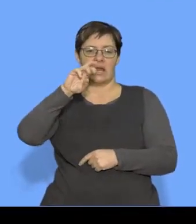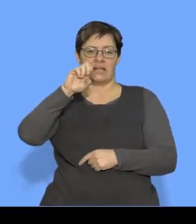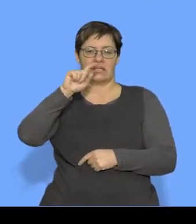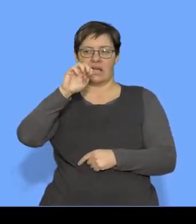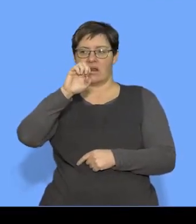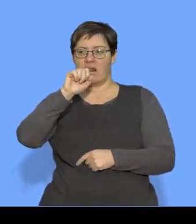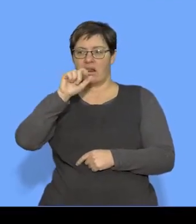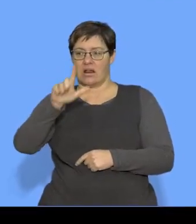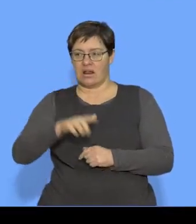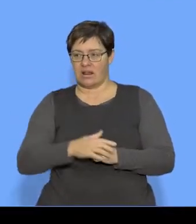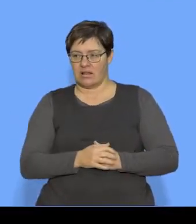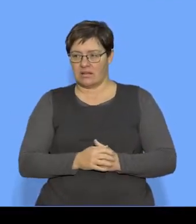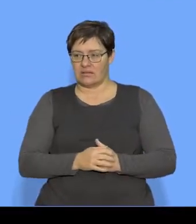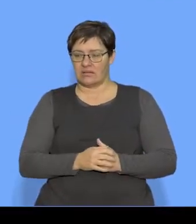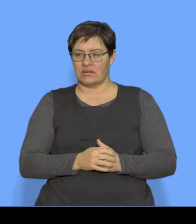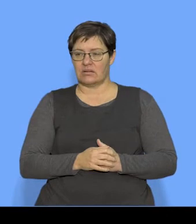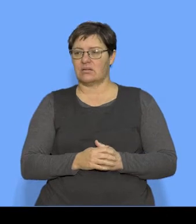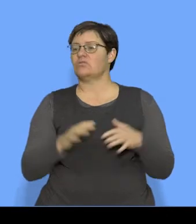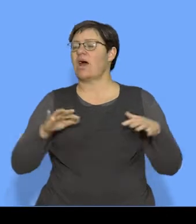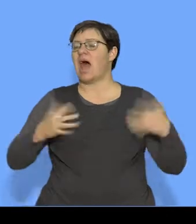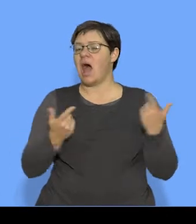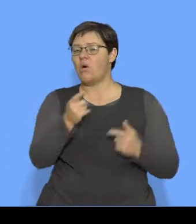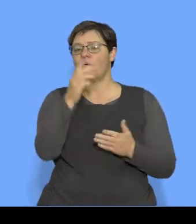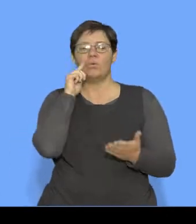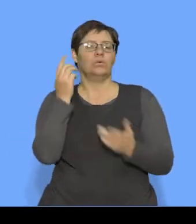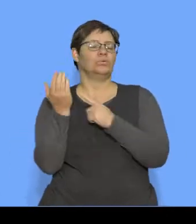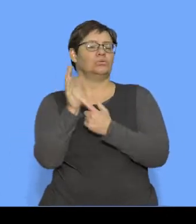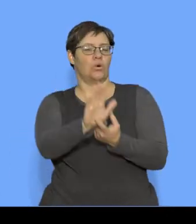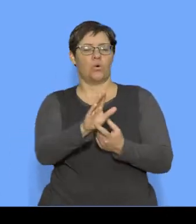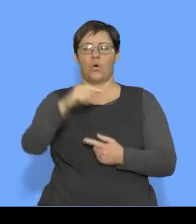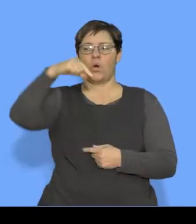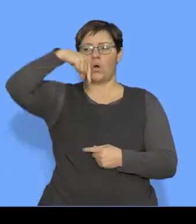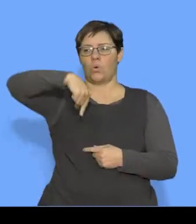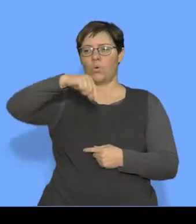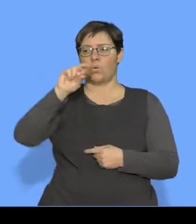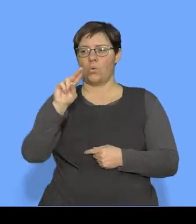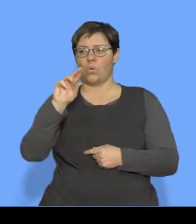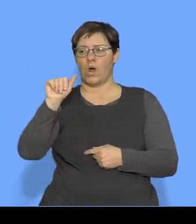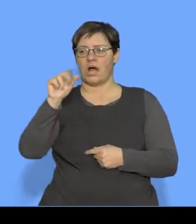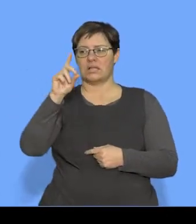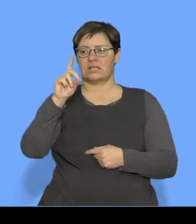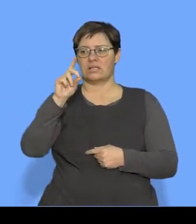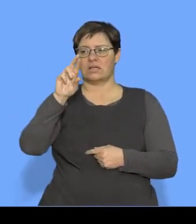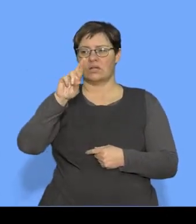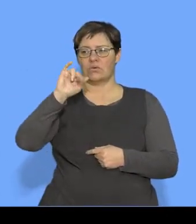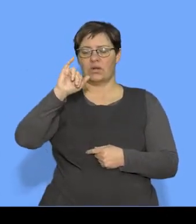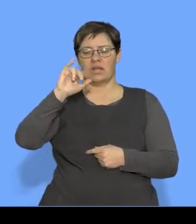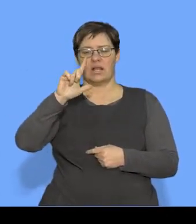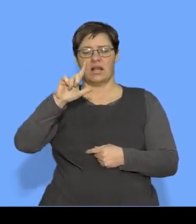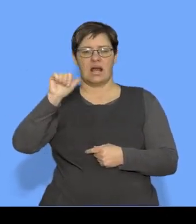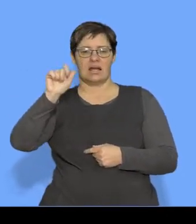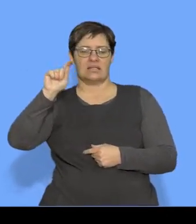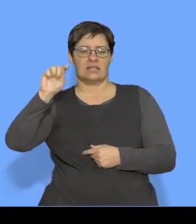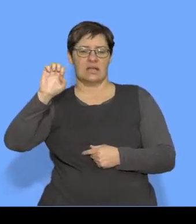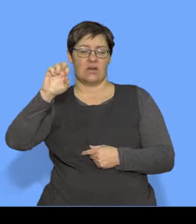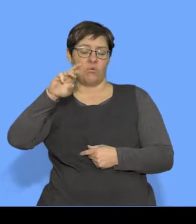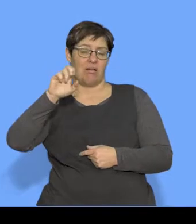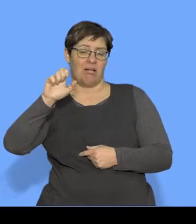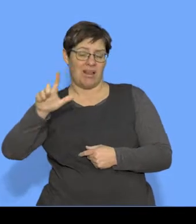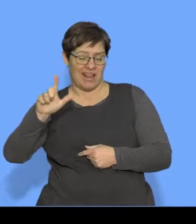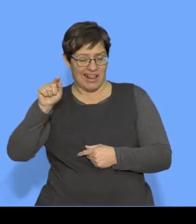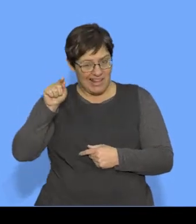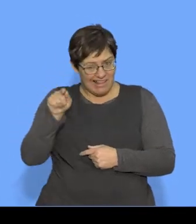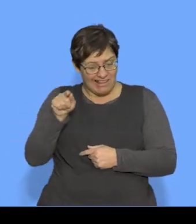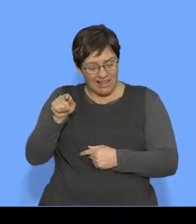So as I said, my question is, how can you show that a quadrilateral is a parallelogram? What are